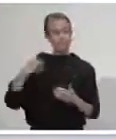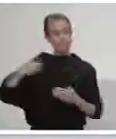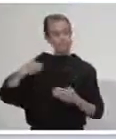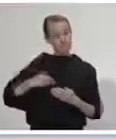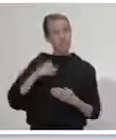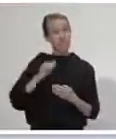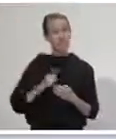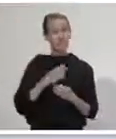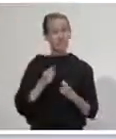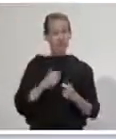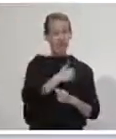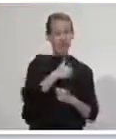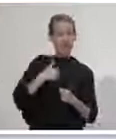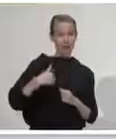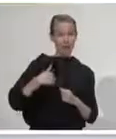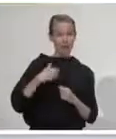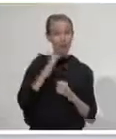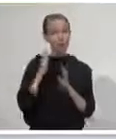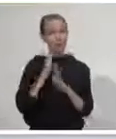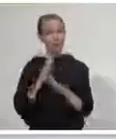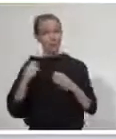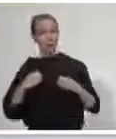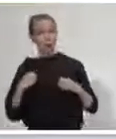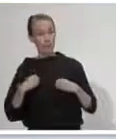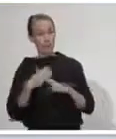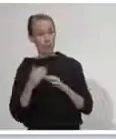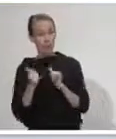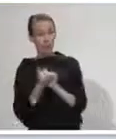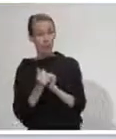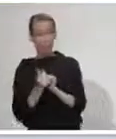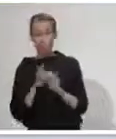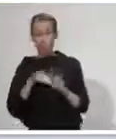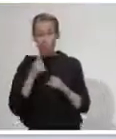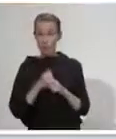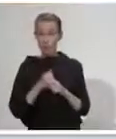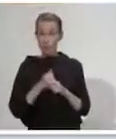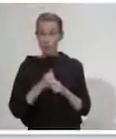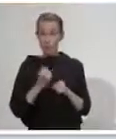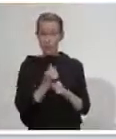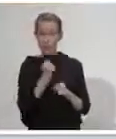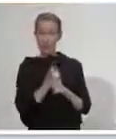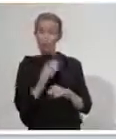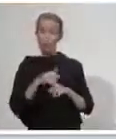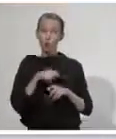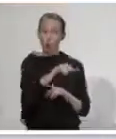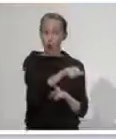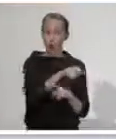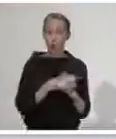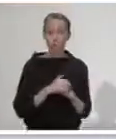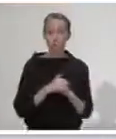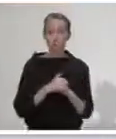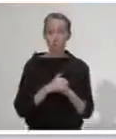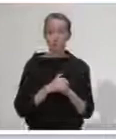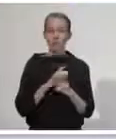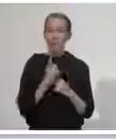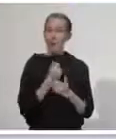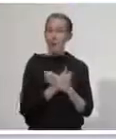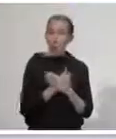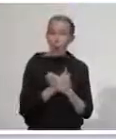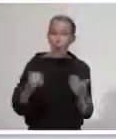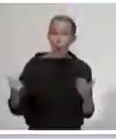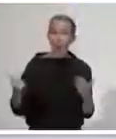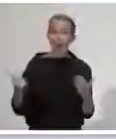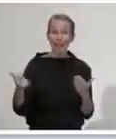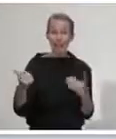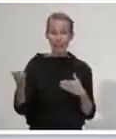in transport projects, but again, we take each on case by case. You'll see that we haven't applied that same logic on